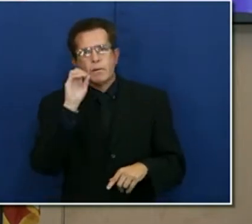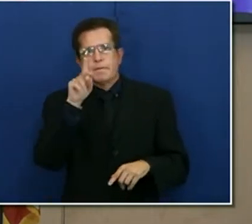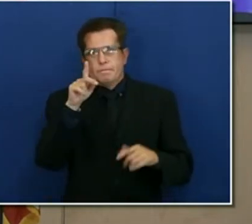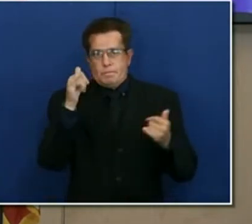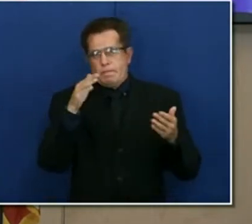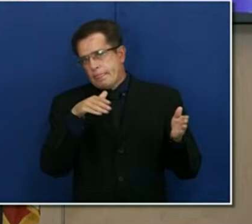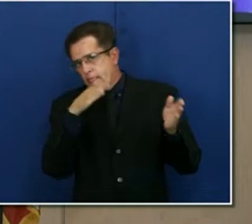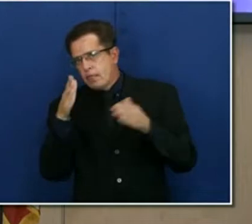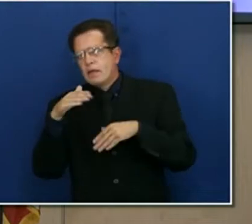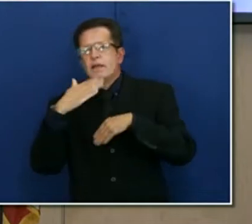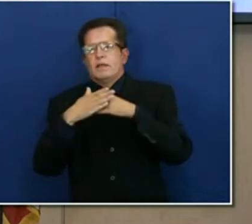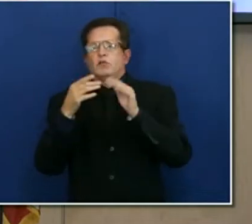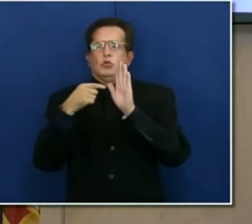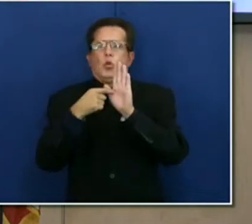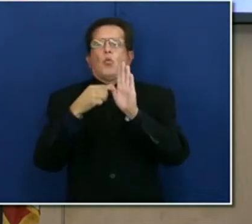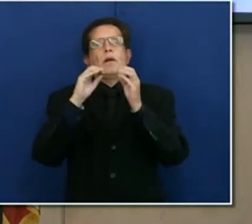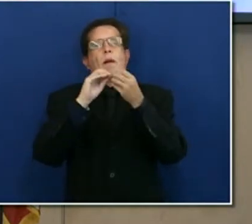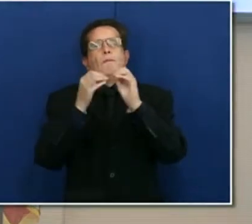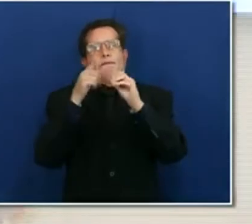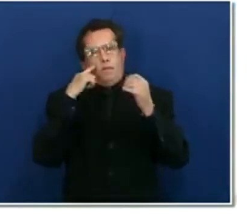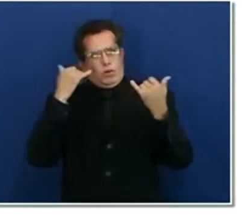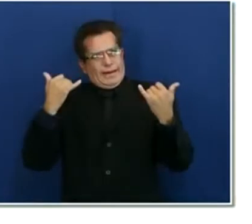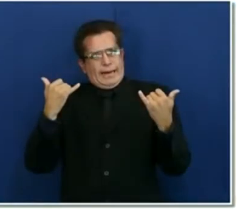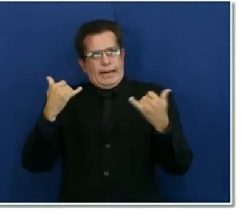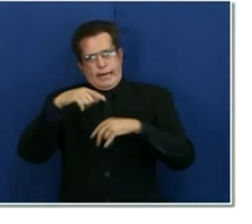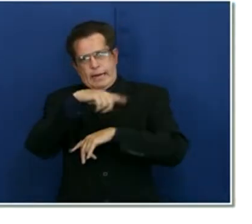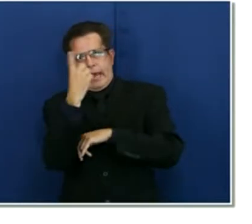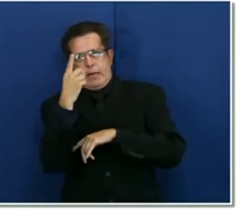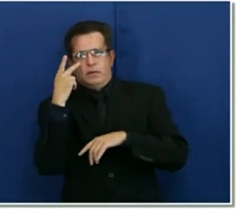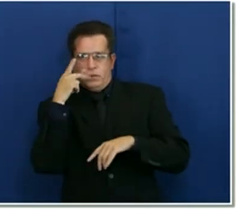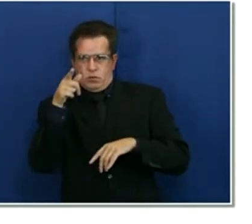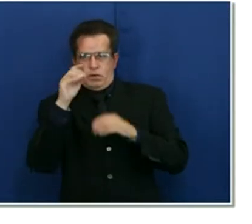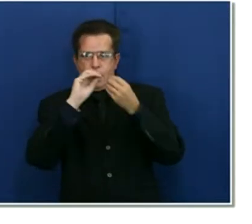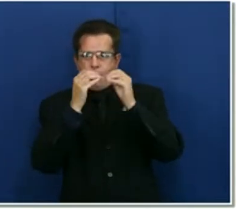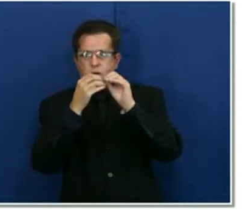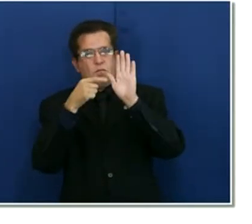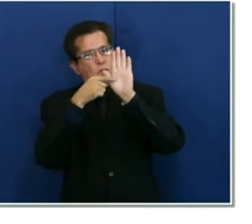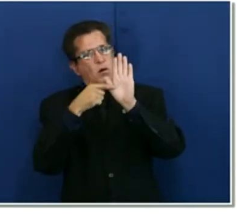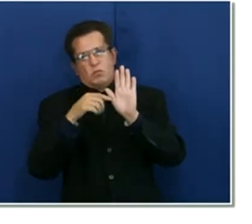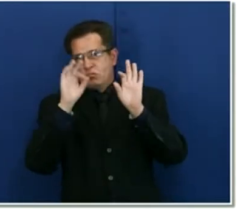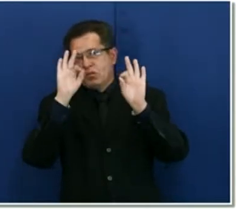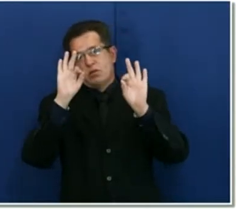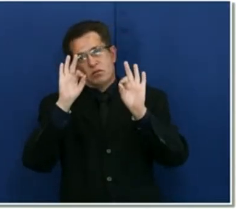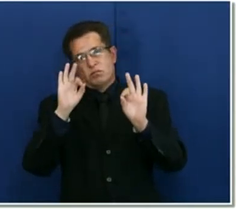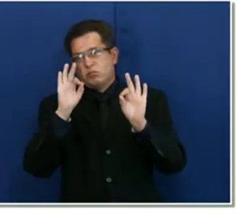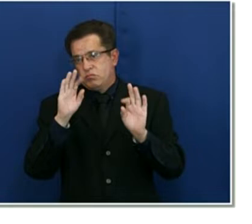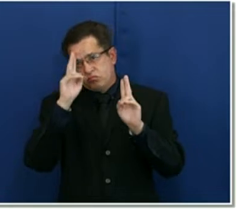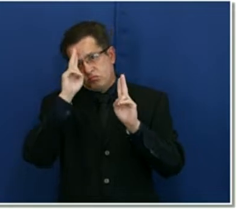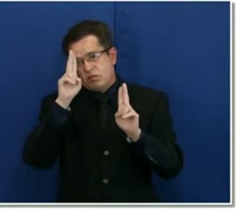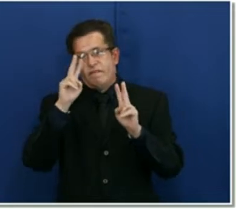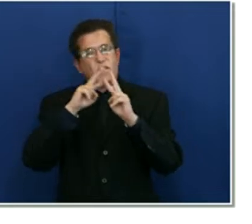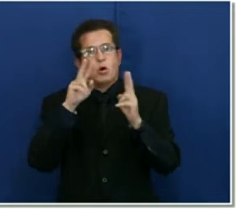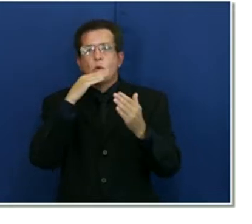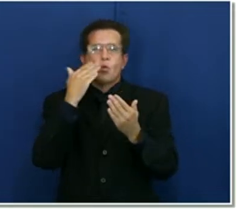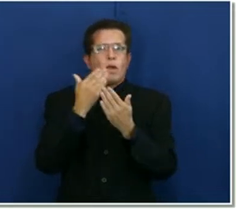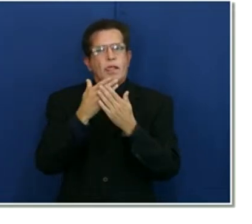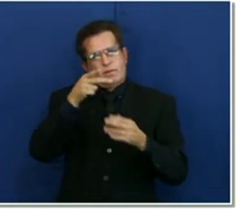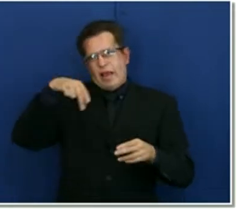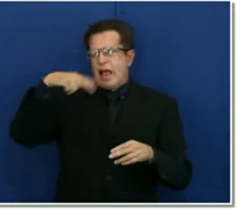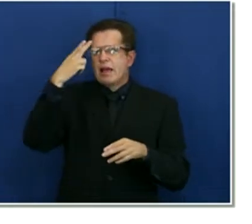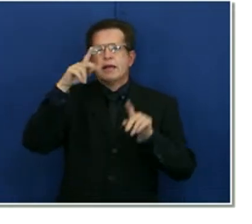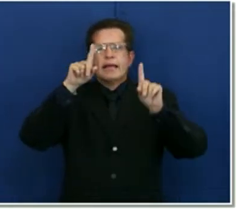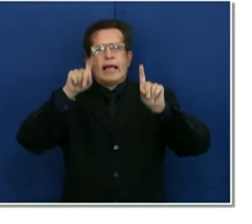into our numbers for today. Again, you see our testing numbers holding very strong. You know, as we've seen a significant increase in the number of